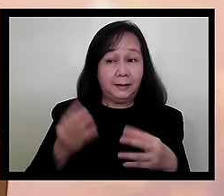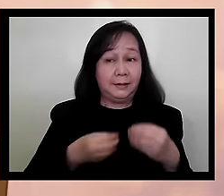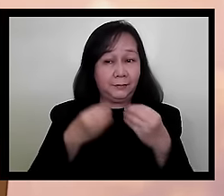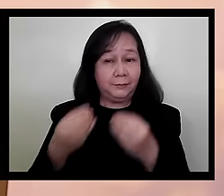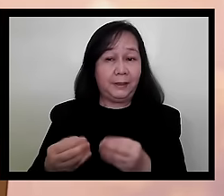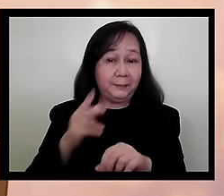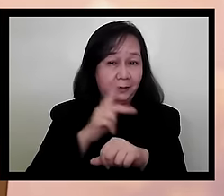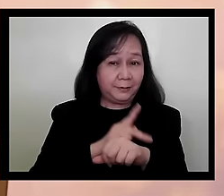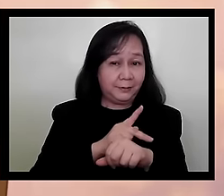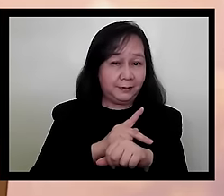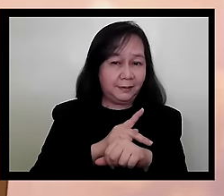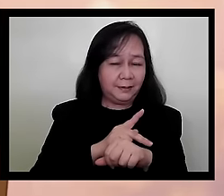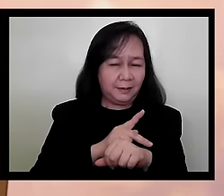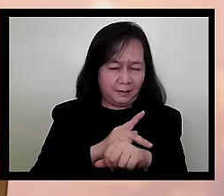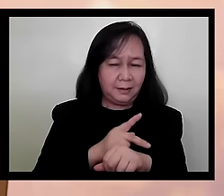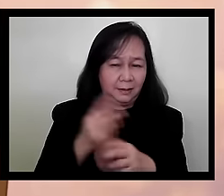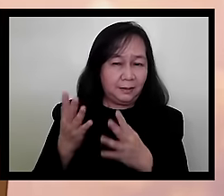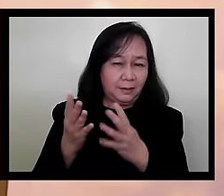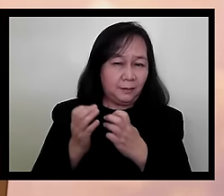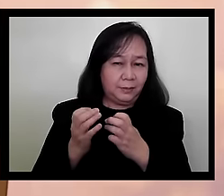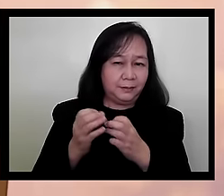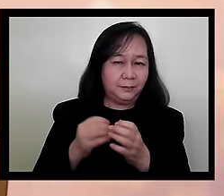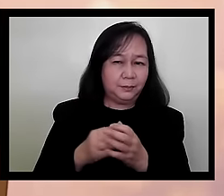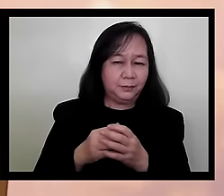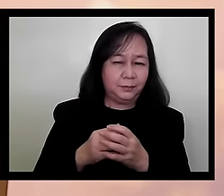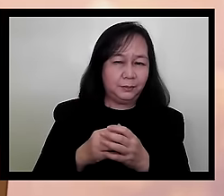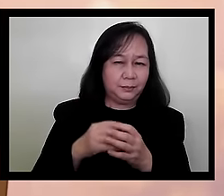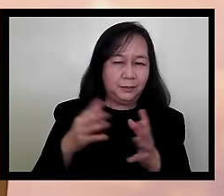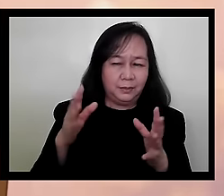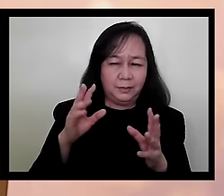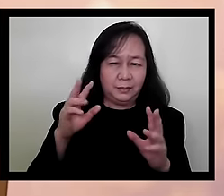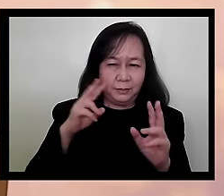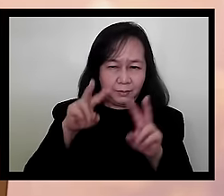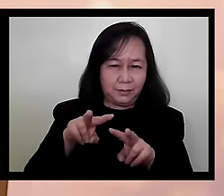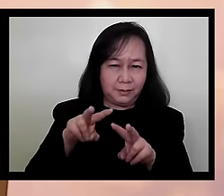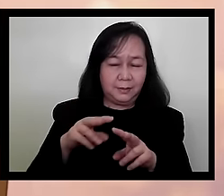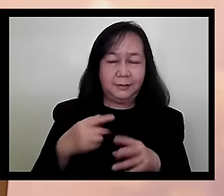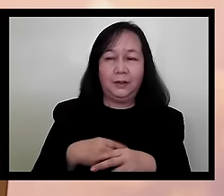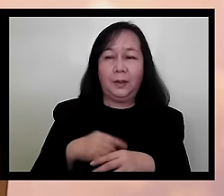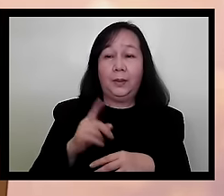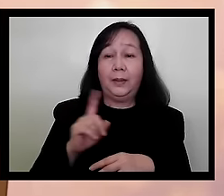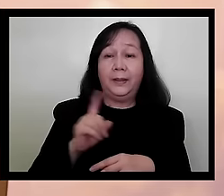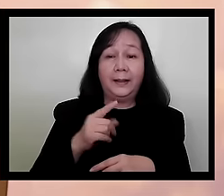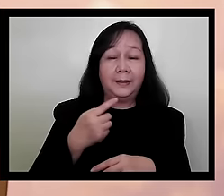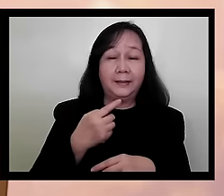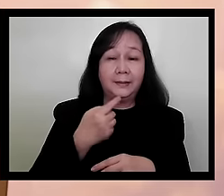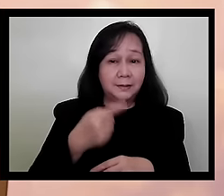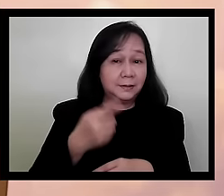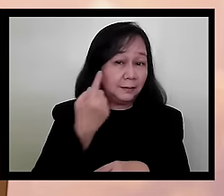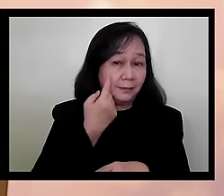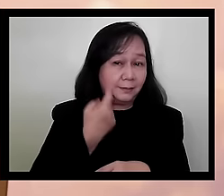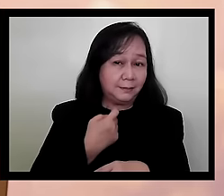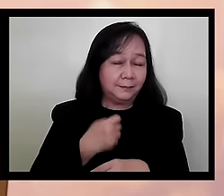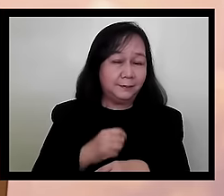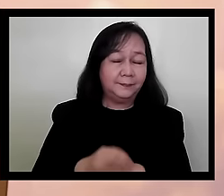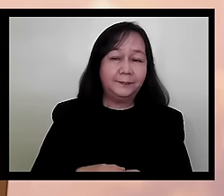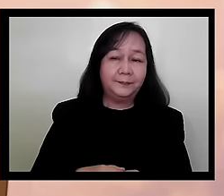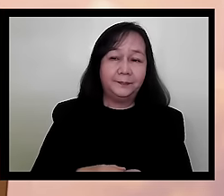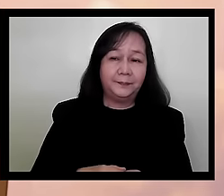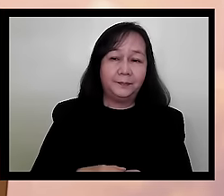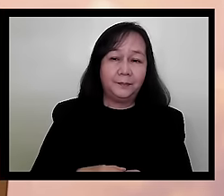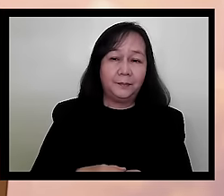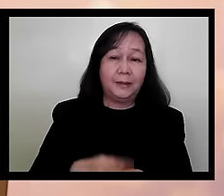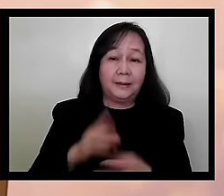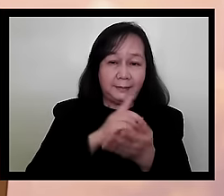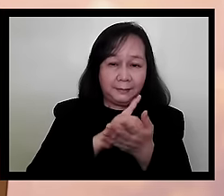given by Peter that I want to single out and it is what I said uh earlier